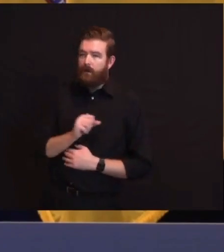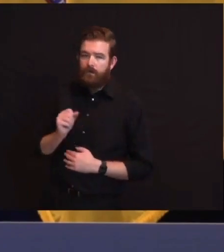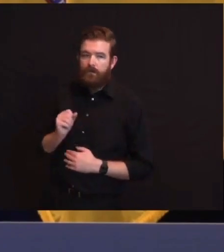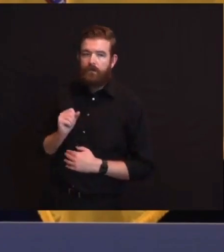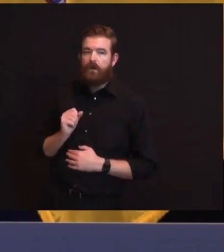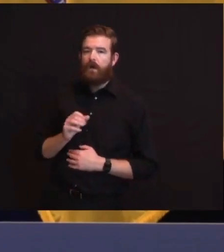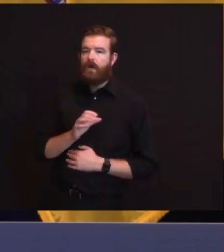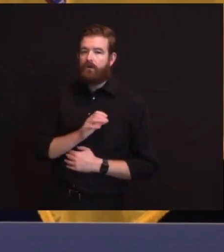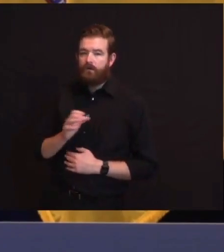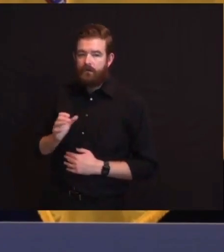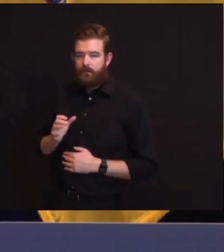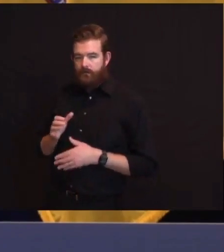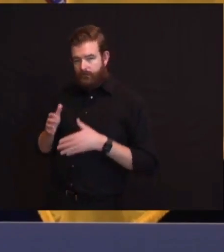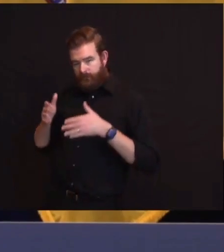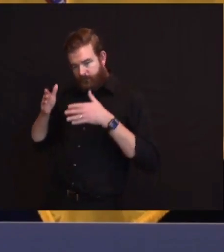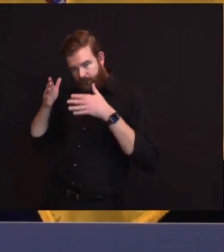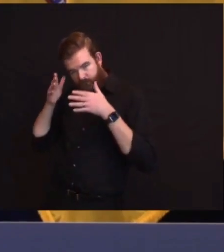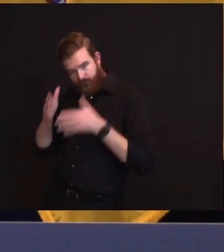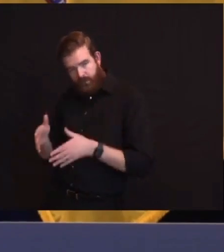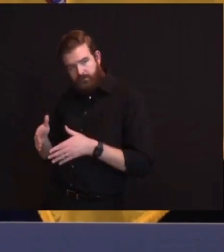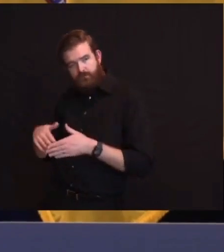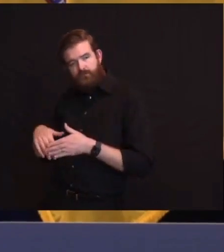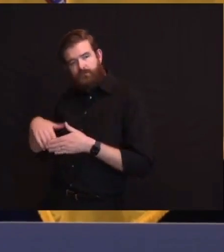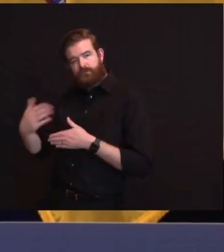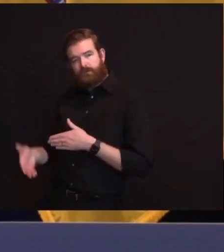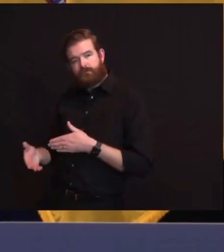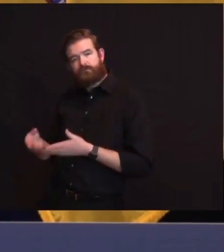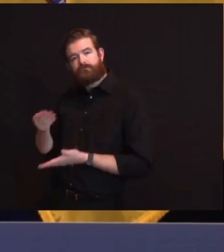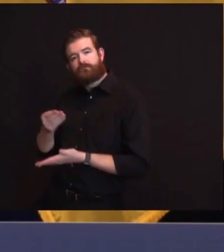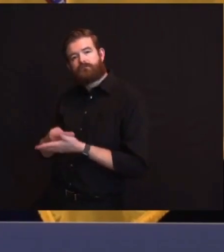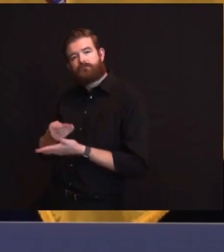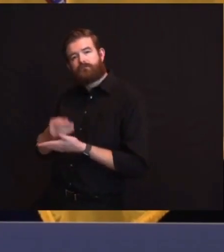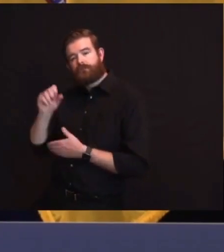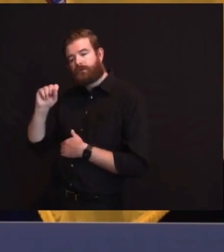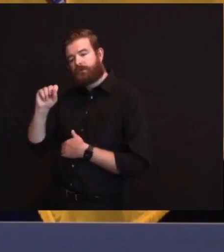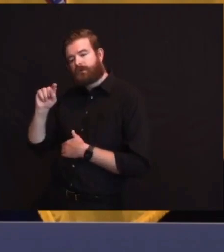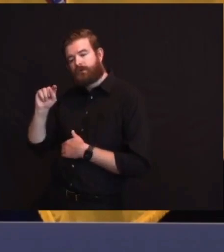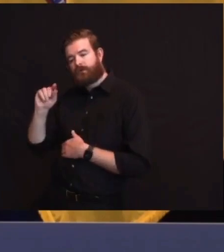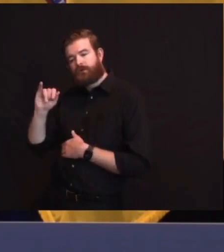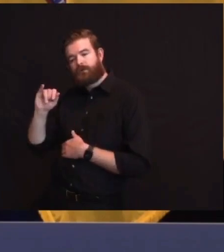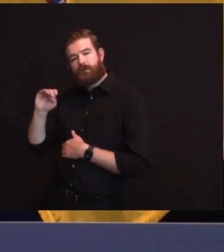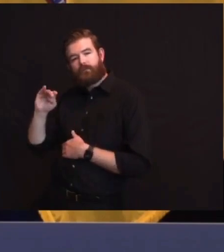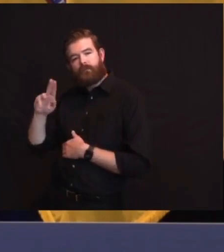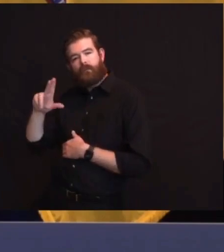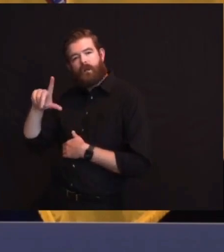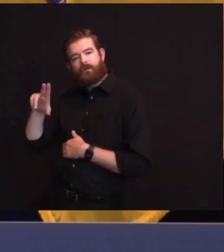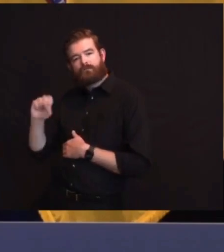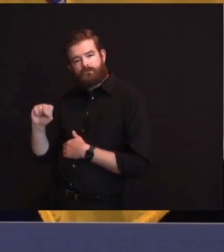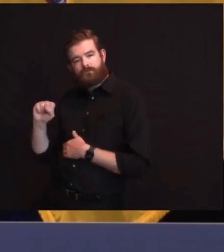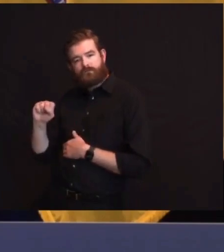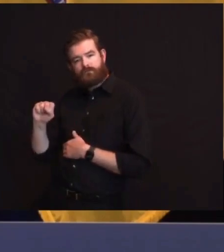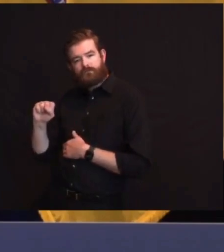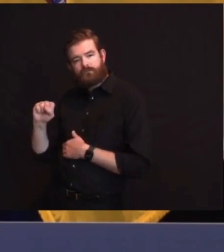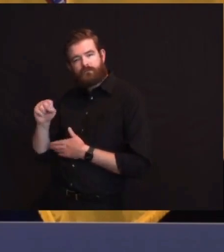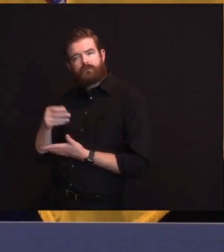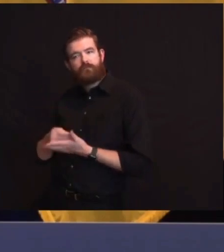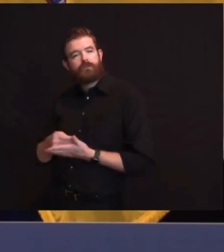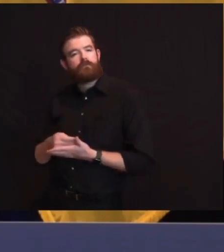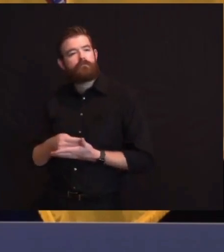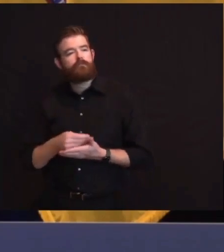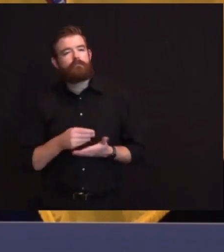stimulus, desperately needed stimulus, and not on jamming this nomination and confirmation